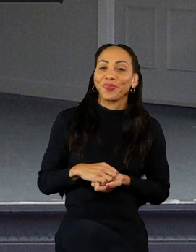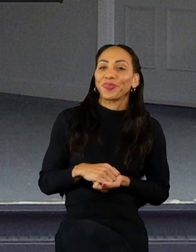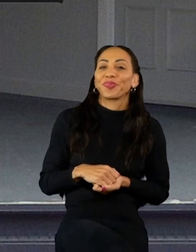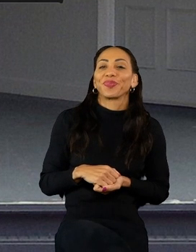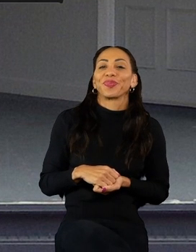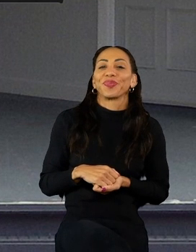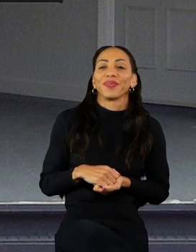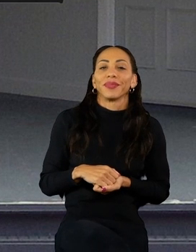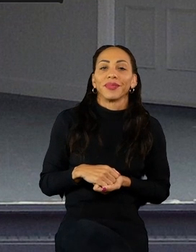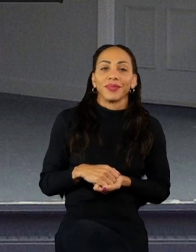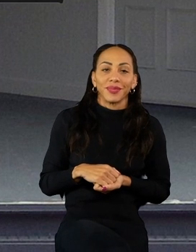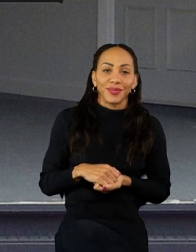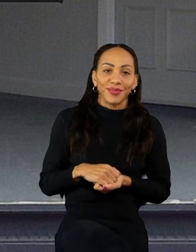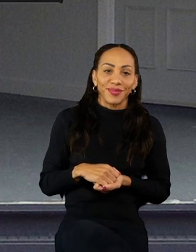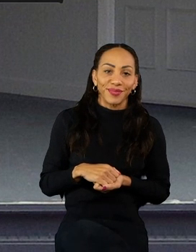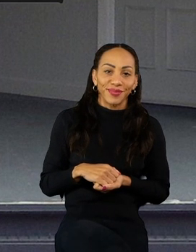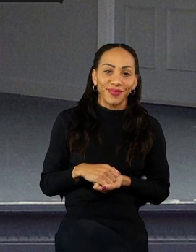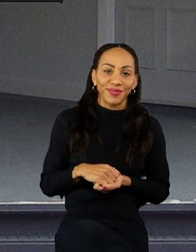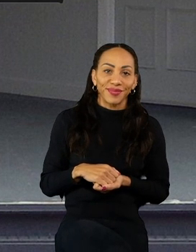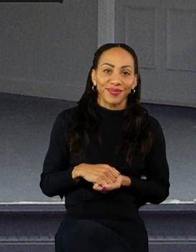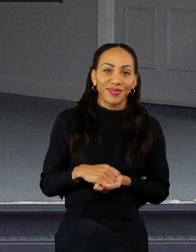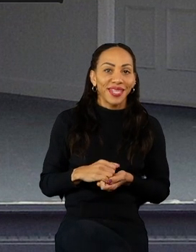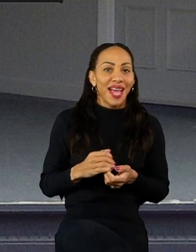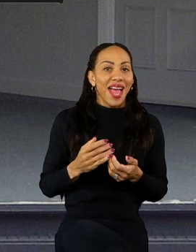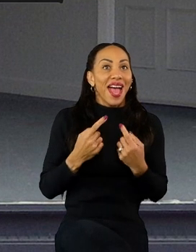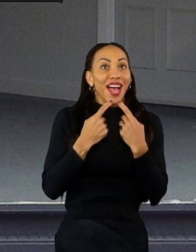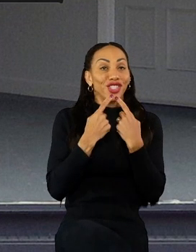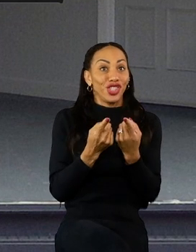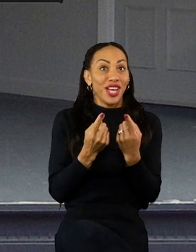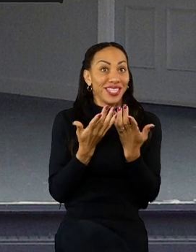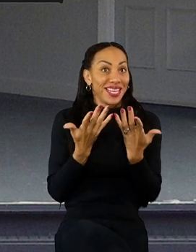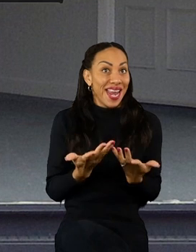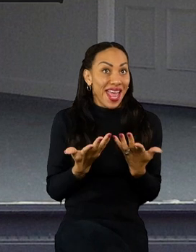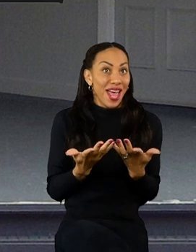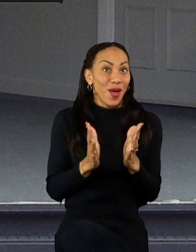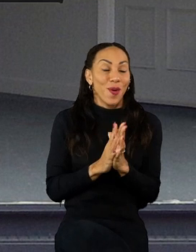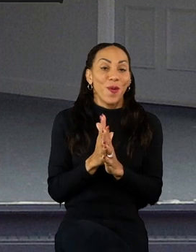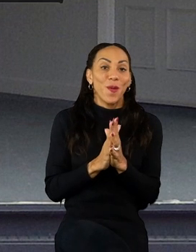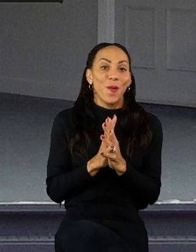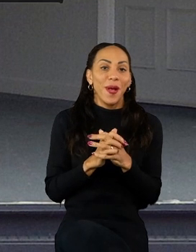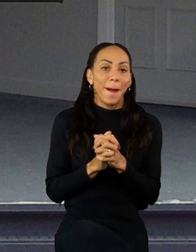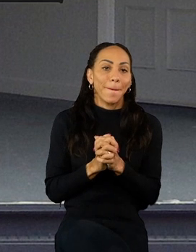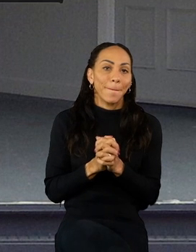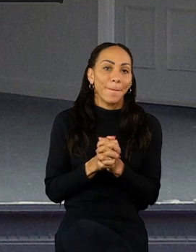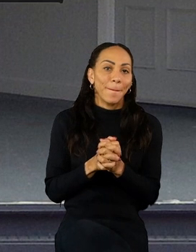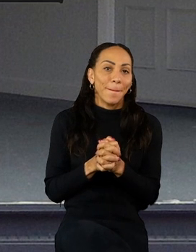Great, that sounds really good. That's what I'm going to suggest we do now